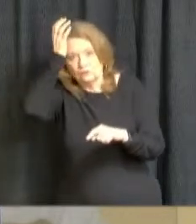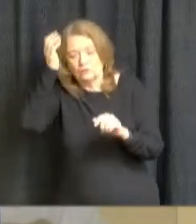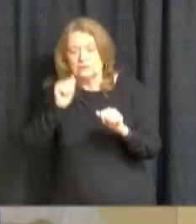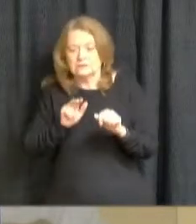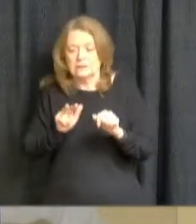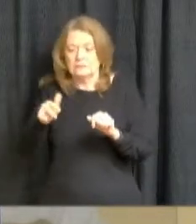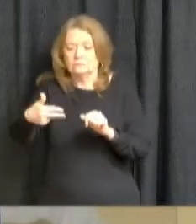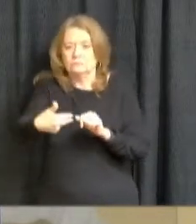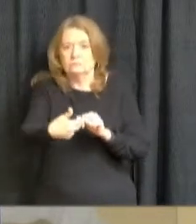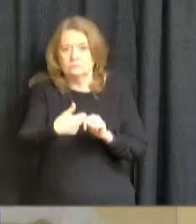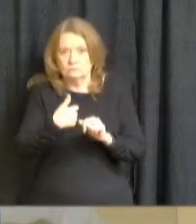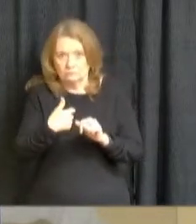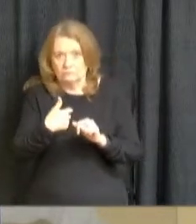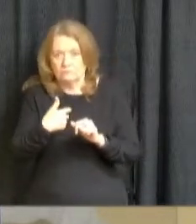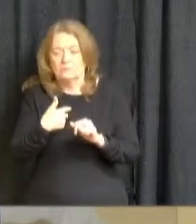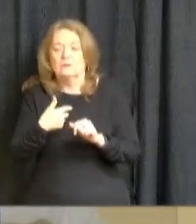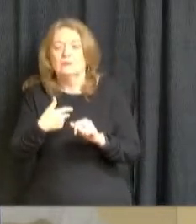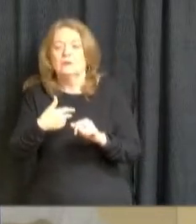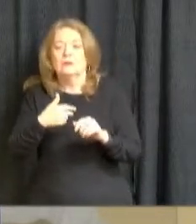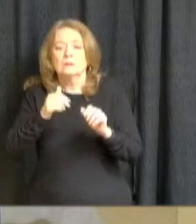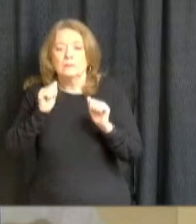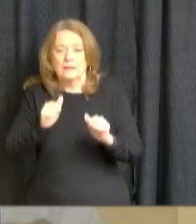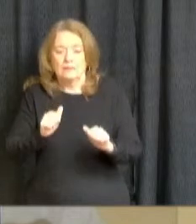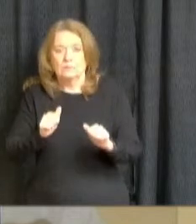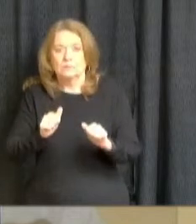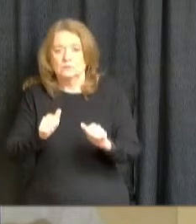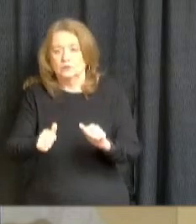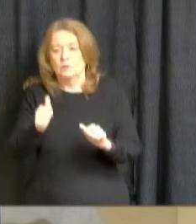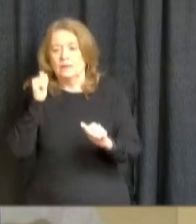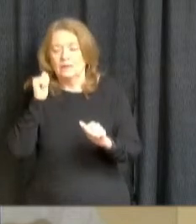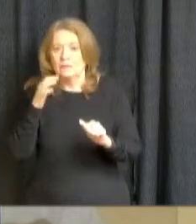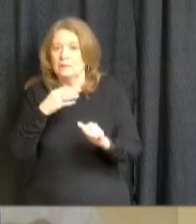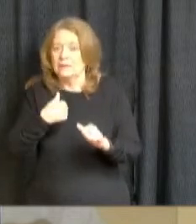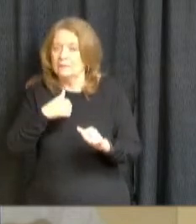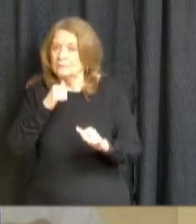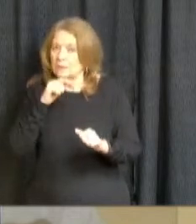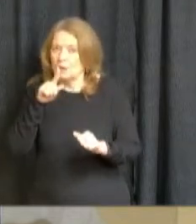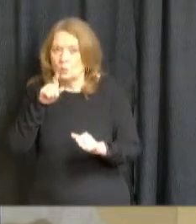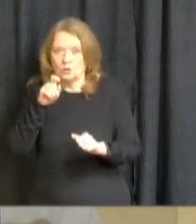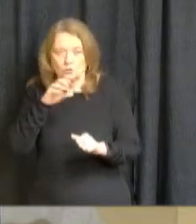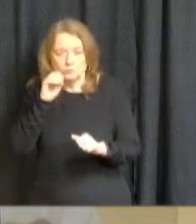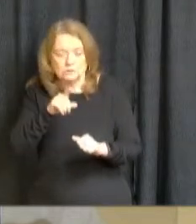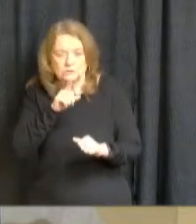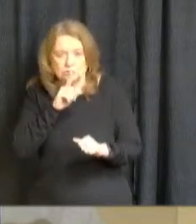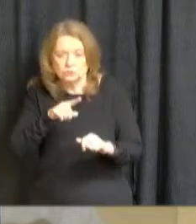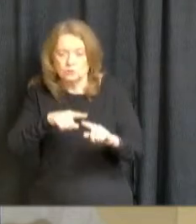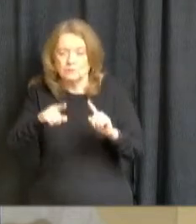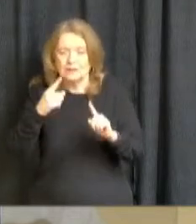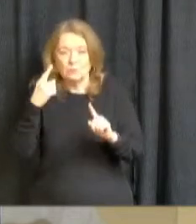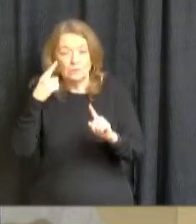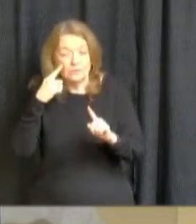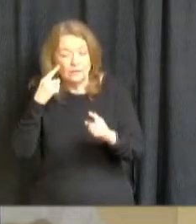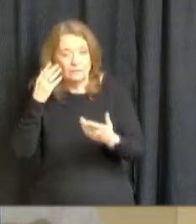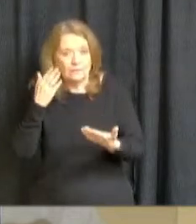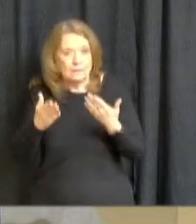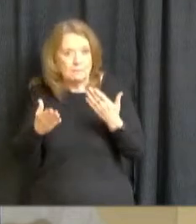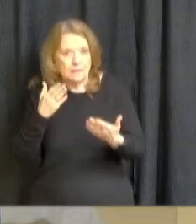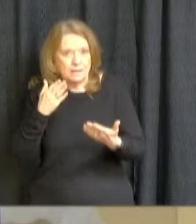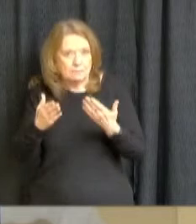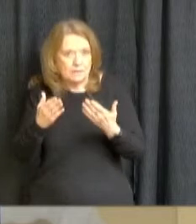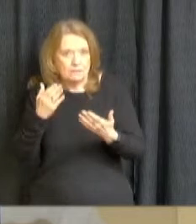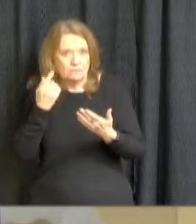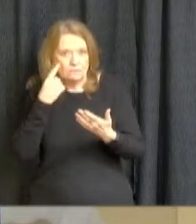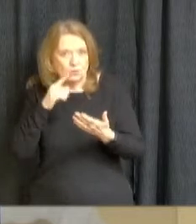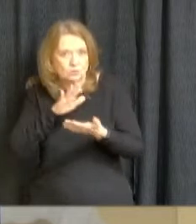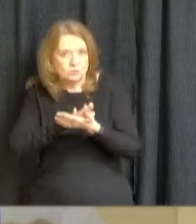to now get in there, turn around, and be able to go back up. And I'm not 100% sure on it, but I would think that may be the case as well for